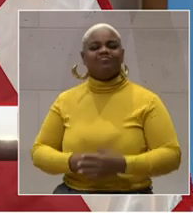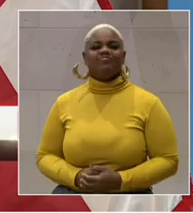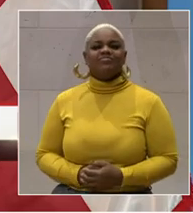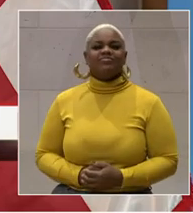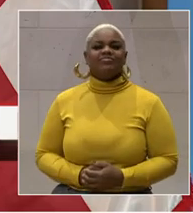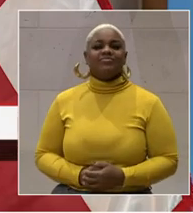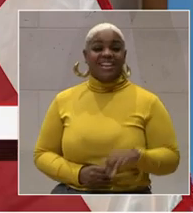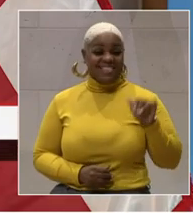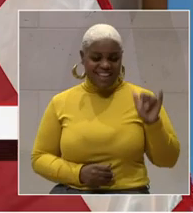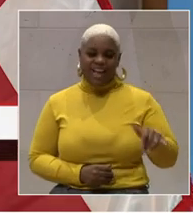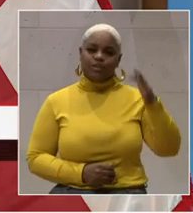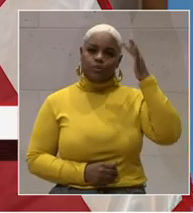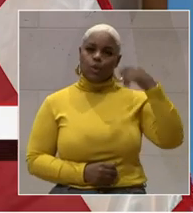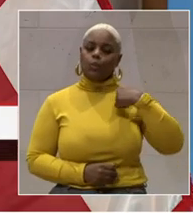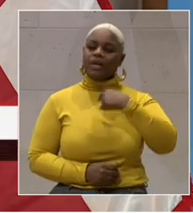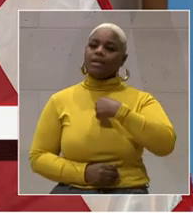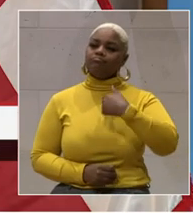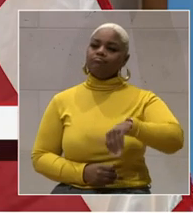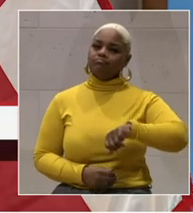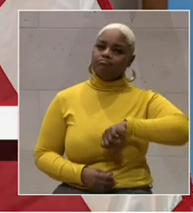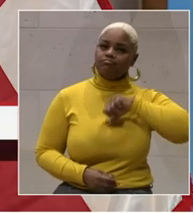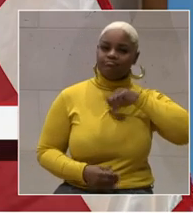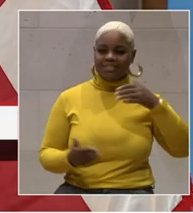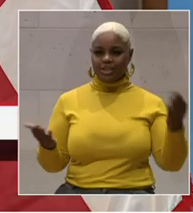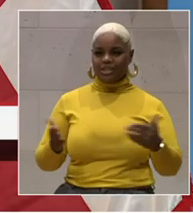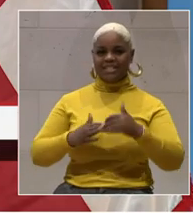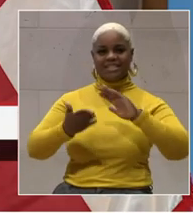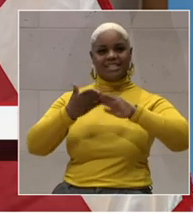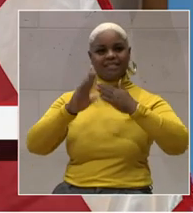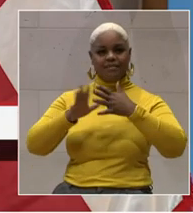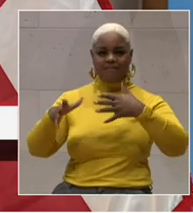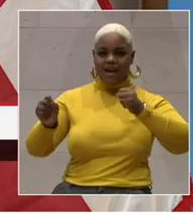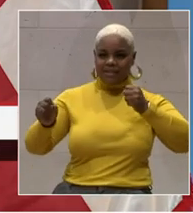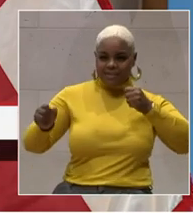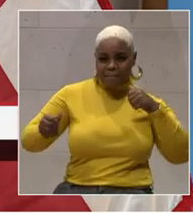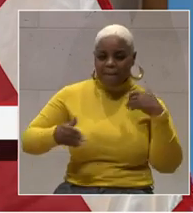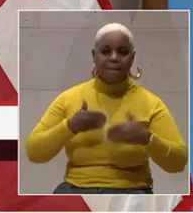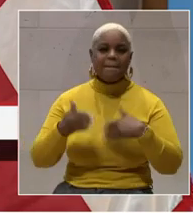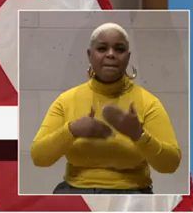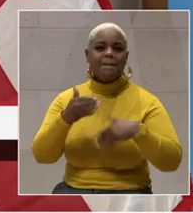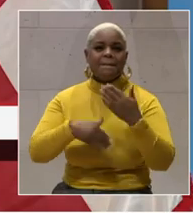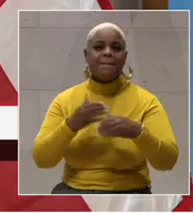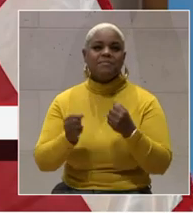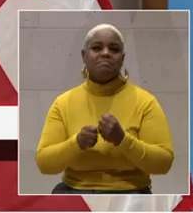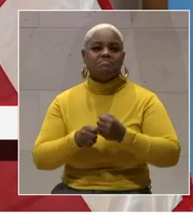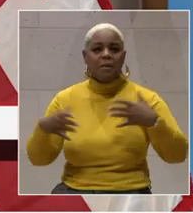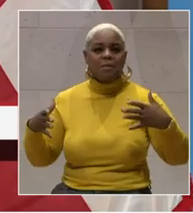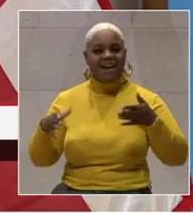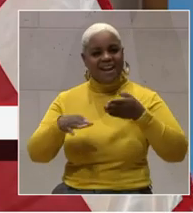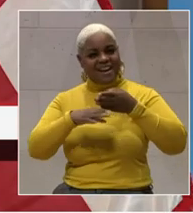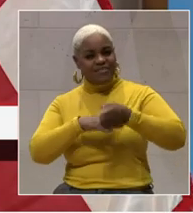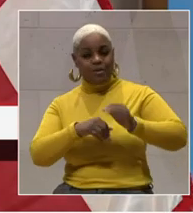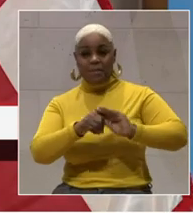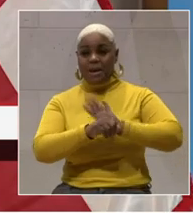fastest growing state in the nation post-pandemic, achieving a population greater than our